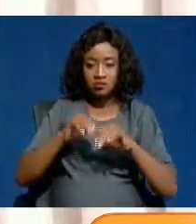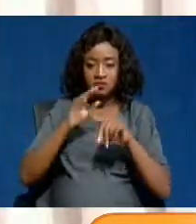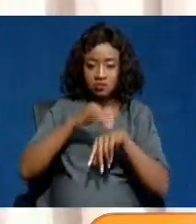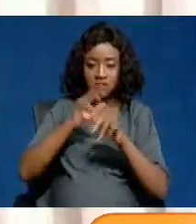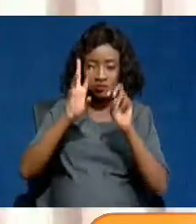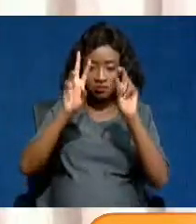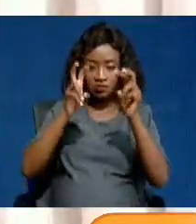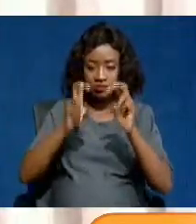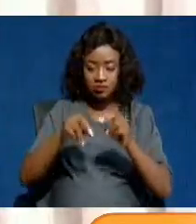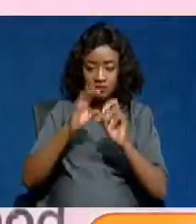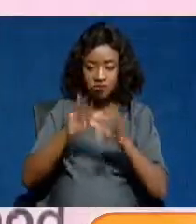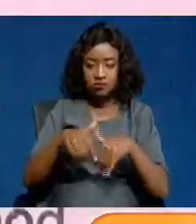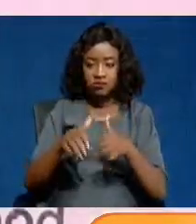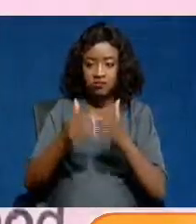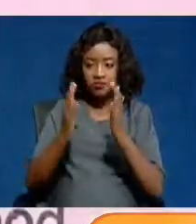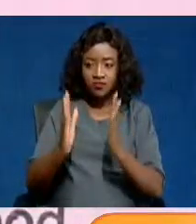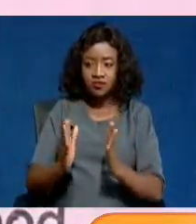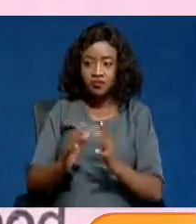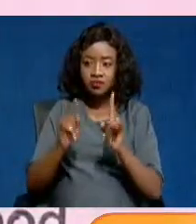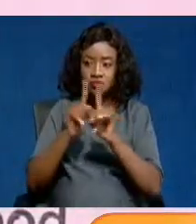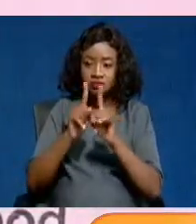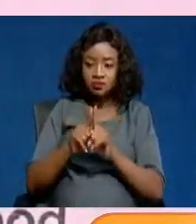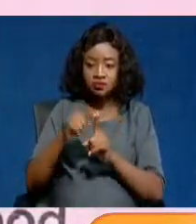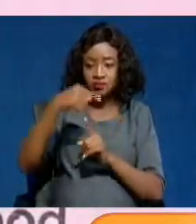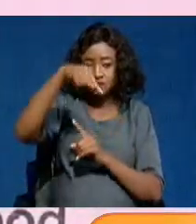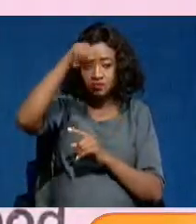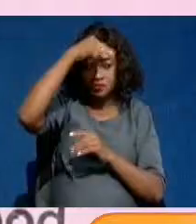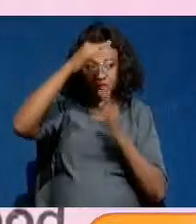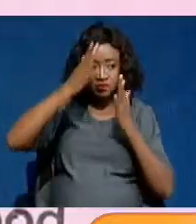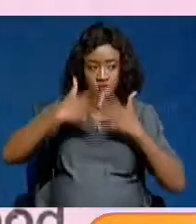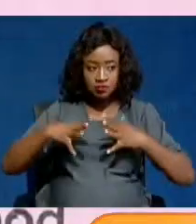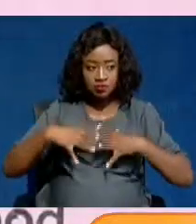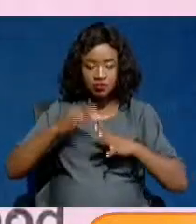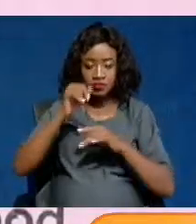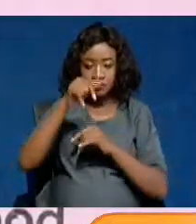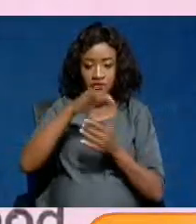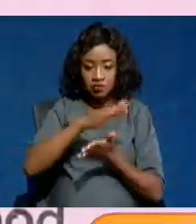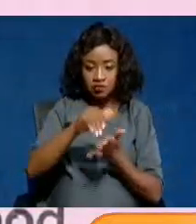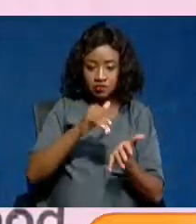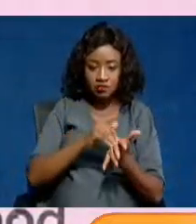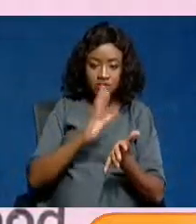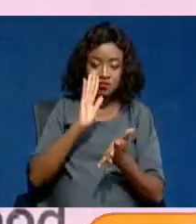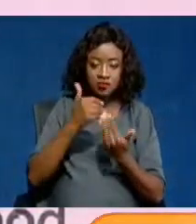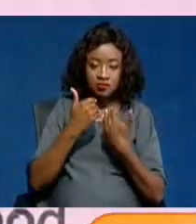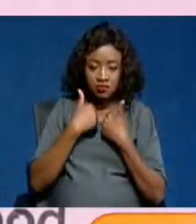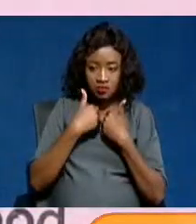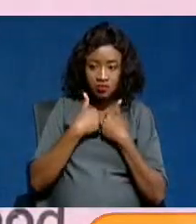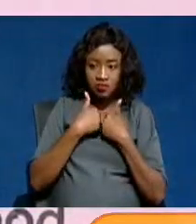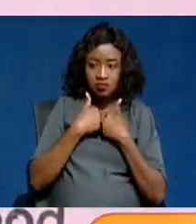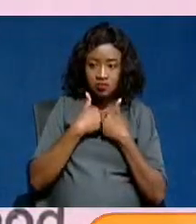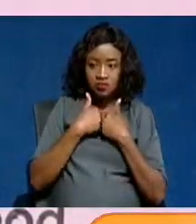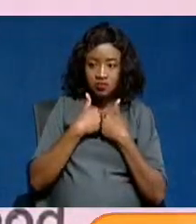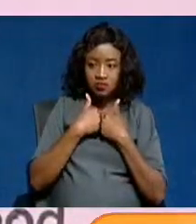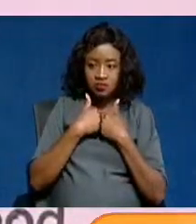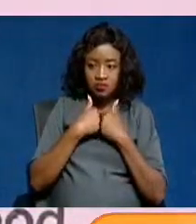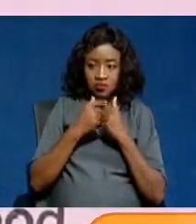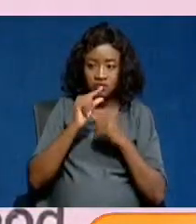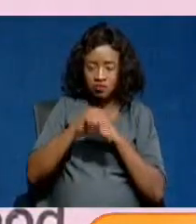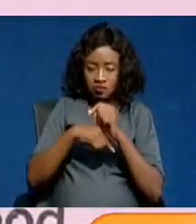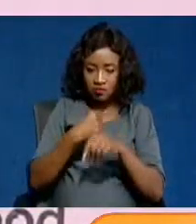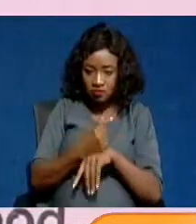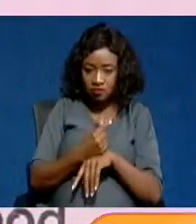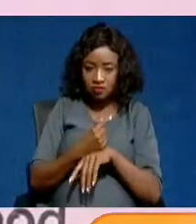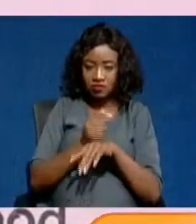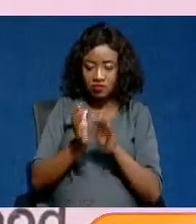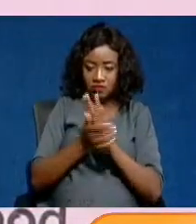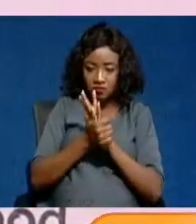matters agriculture. Graduates from this center will not just leave with academic credentials. They will be